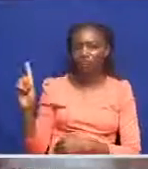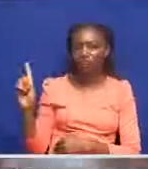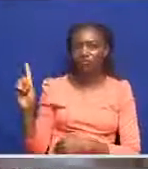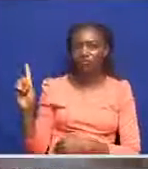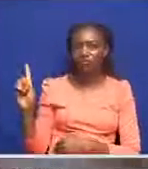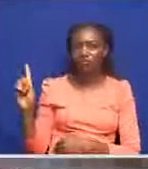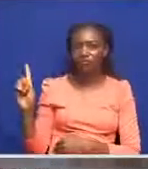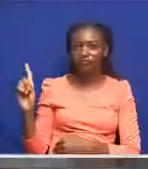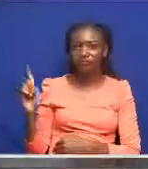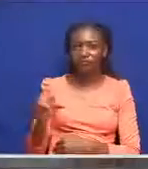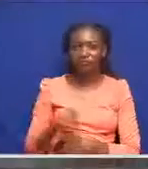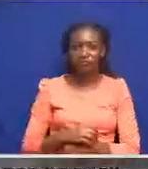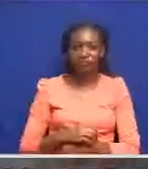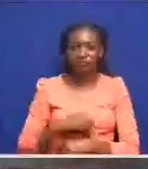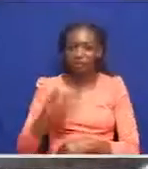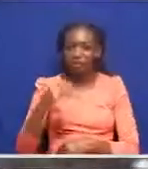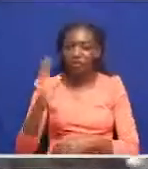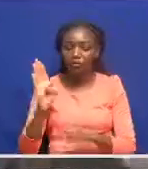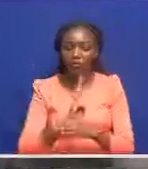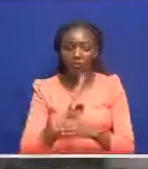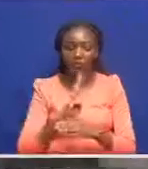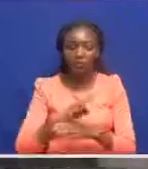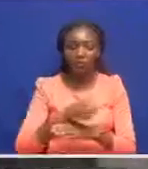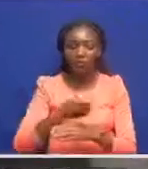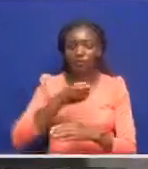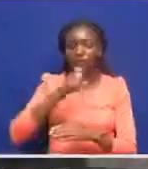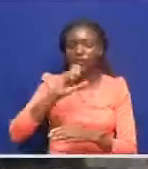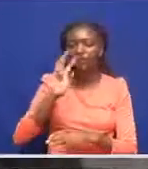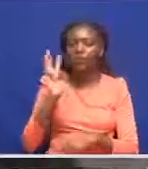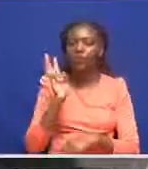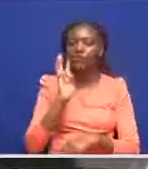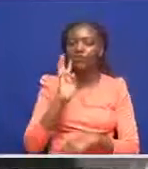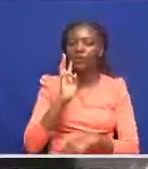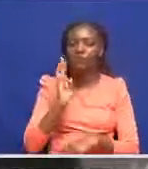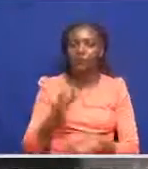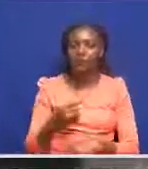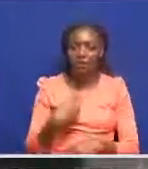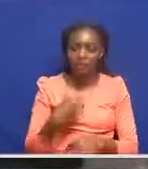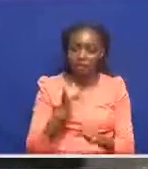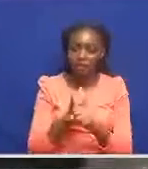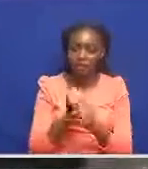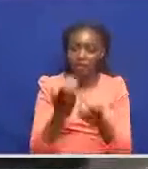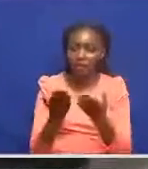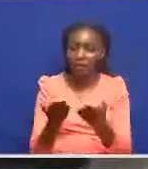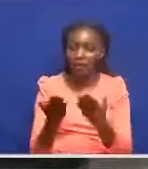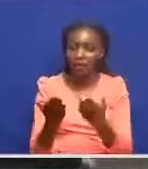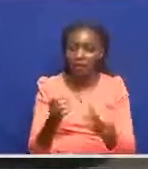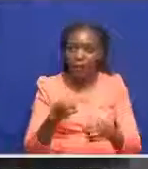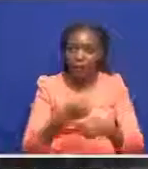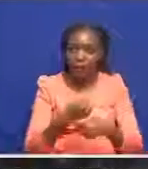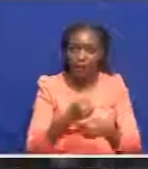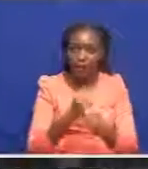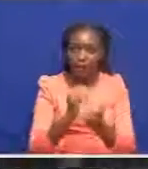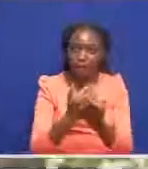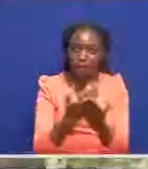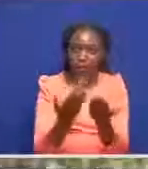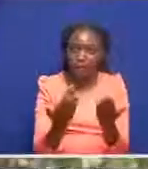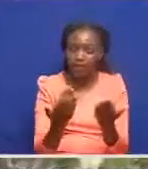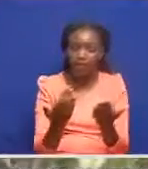gathering day's meal and drinking water. I've been working here, making these small stones as